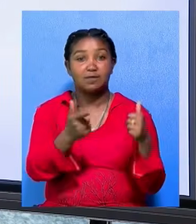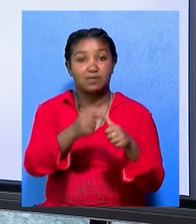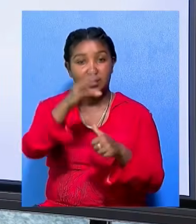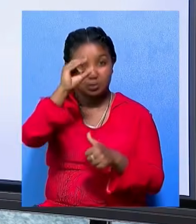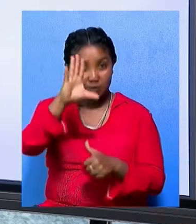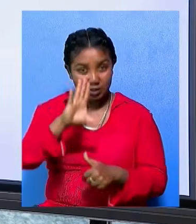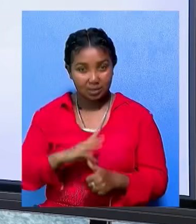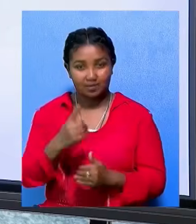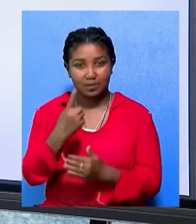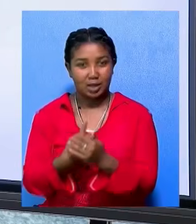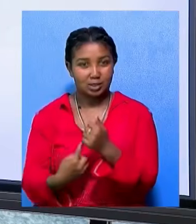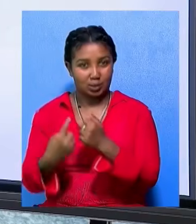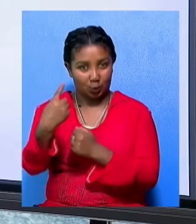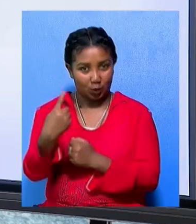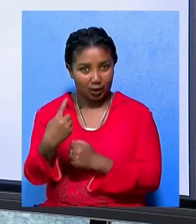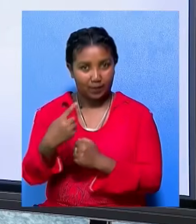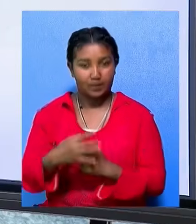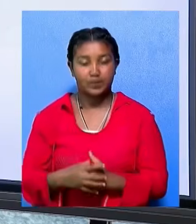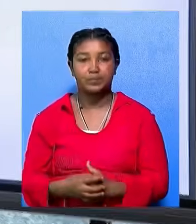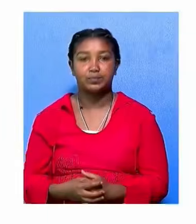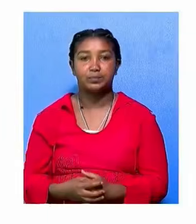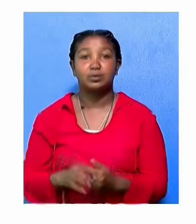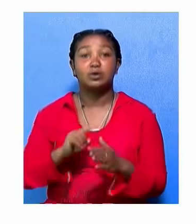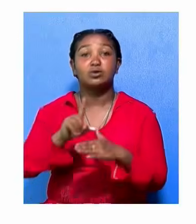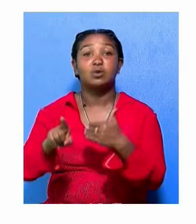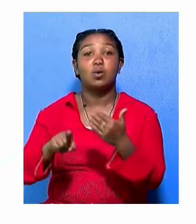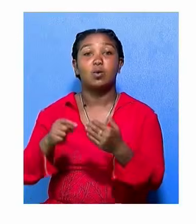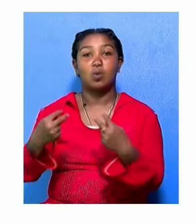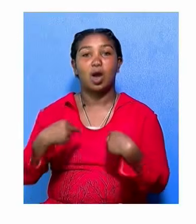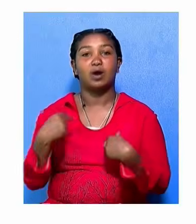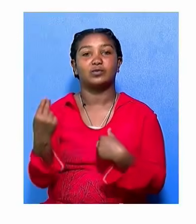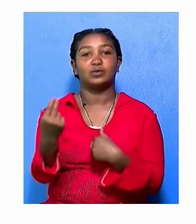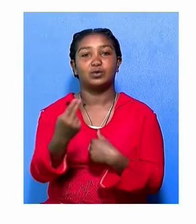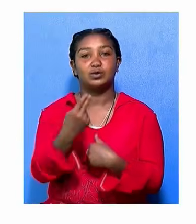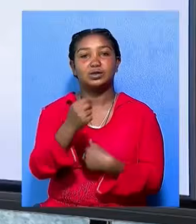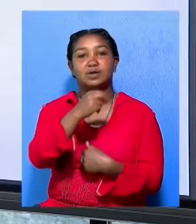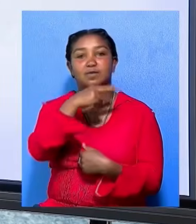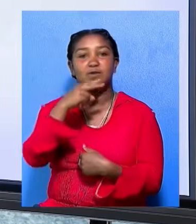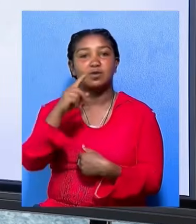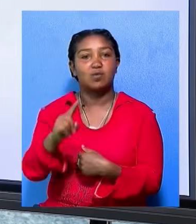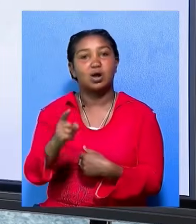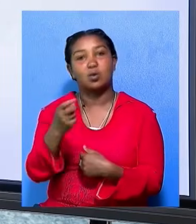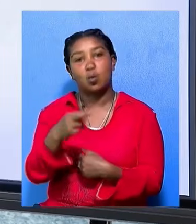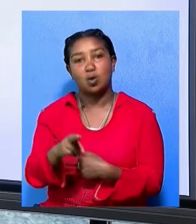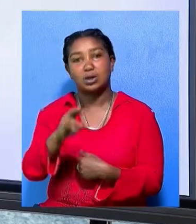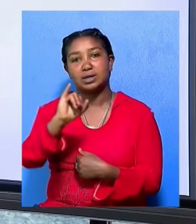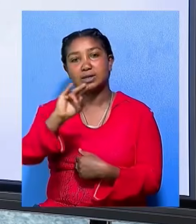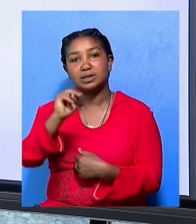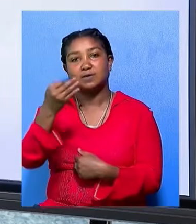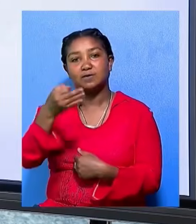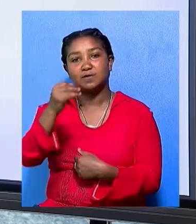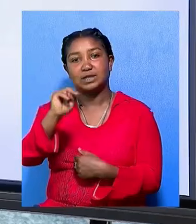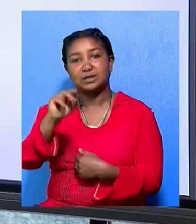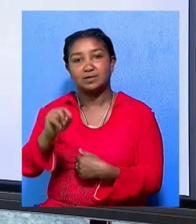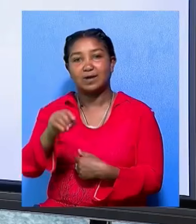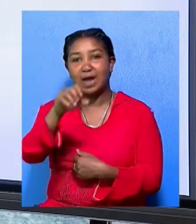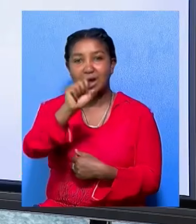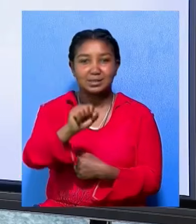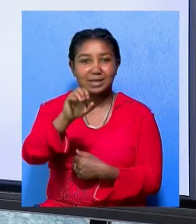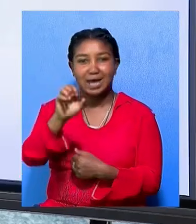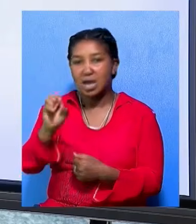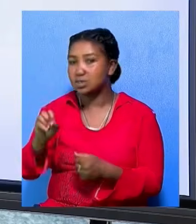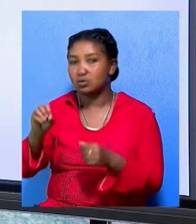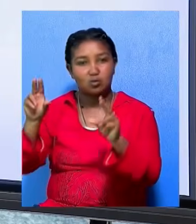person singular. So we have to use here verb 1 or infinitive without s,